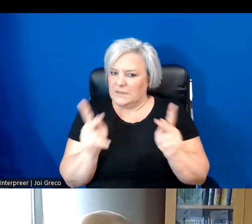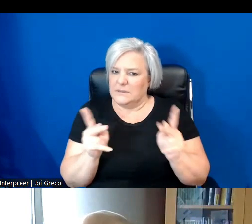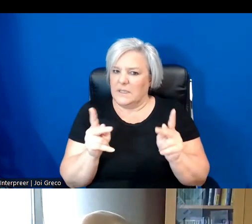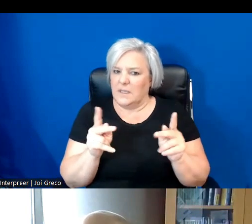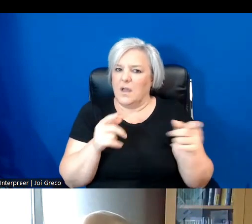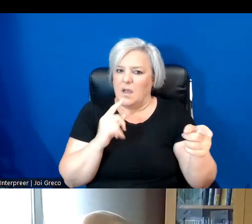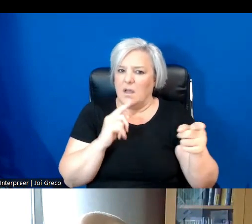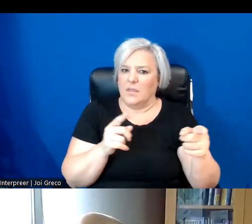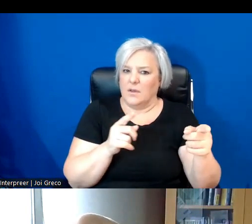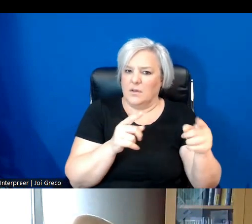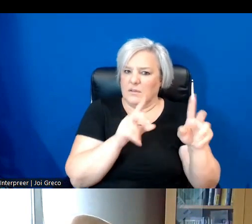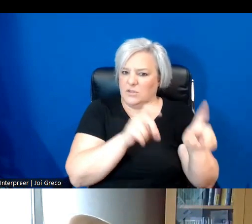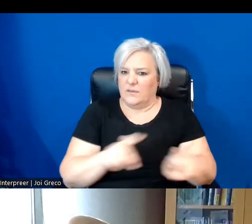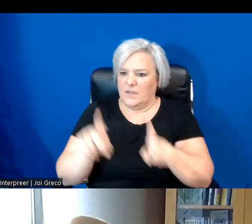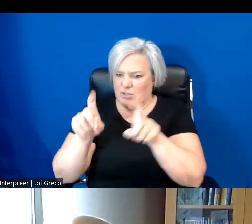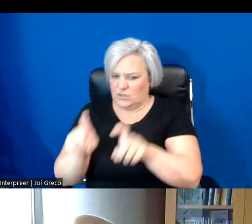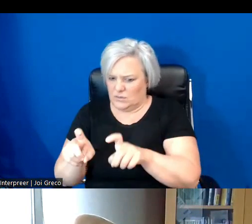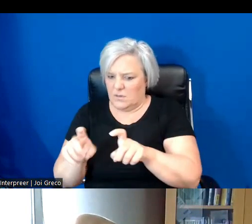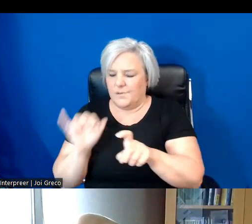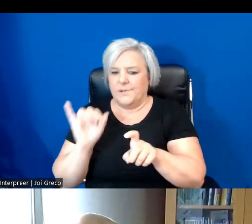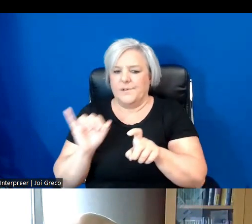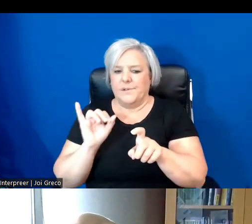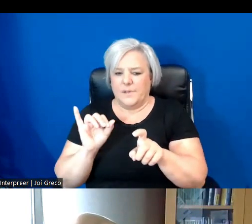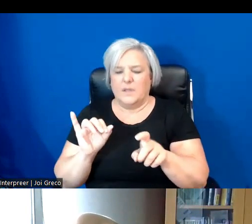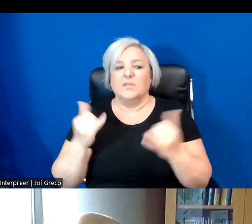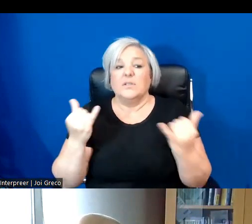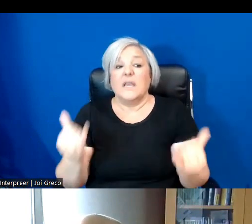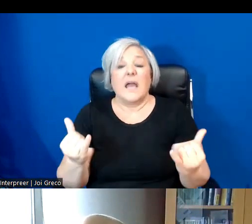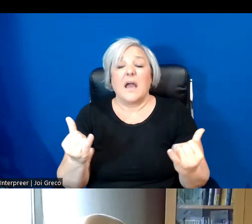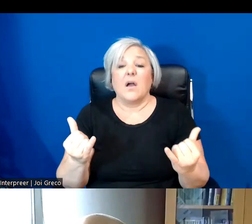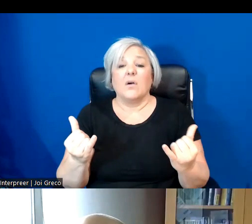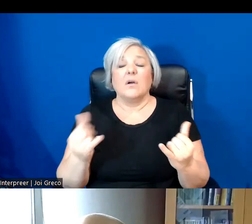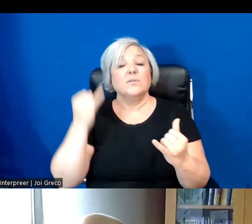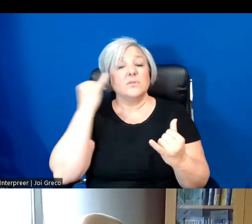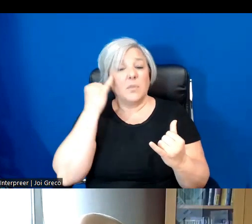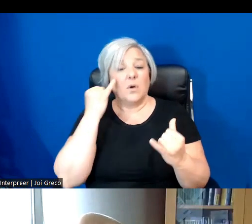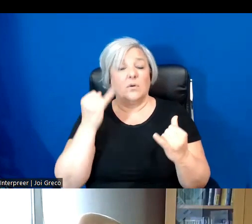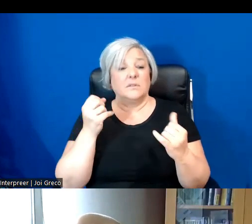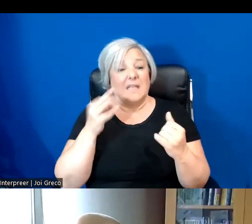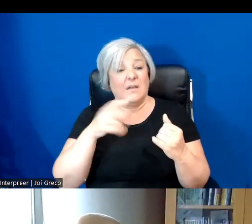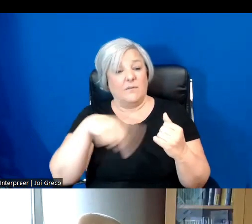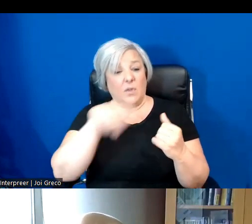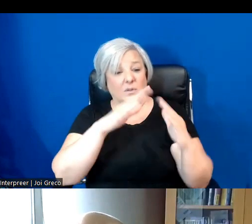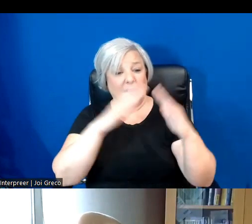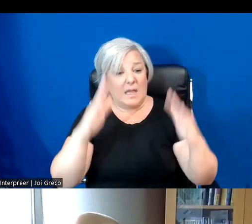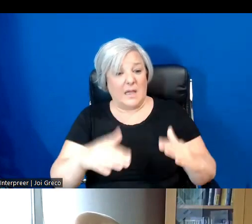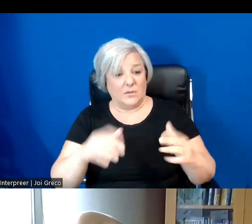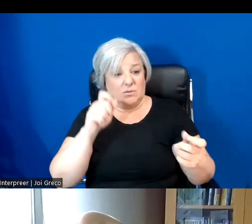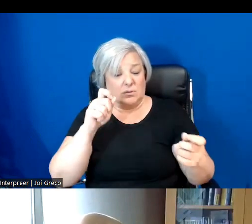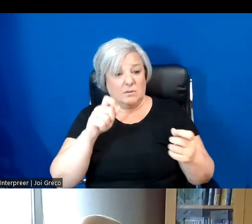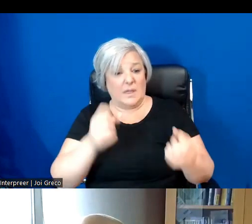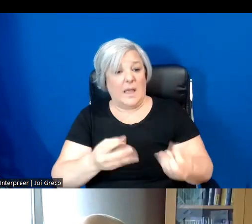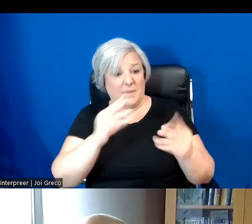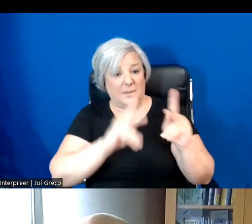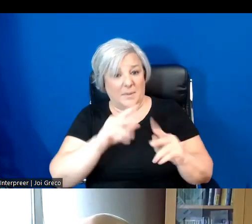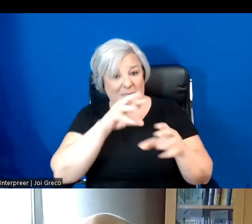our follow-up survey at age 3. So in this time, we looked at if the number of household challenges changed between the pre-birth, the early childhood, and